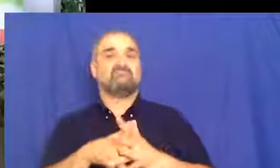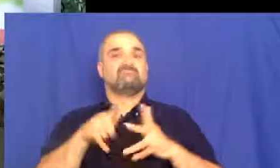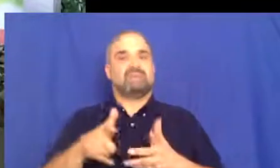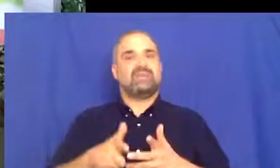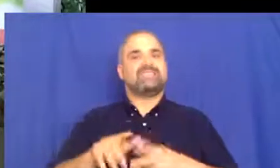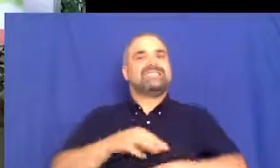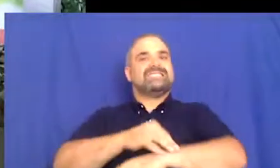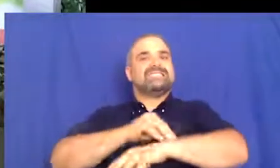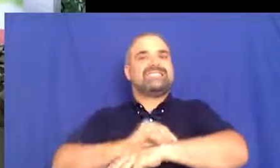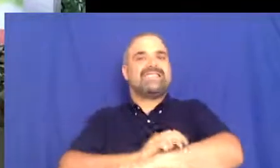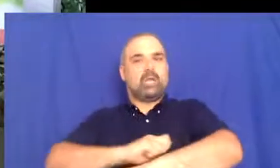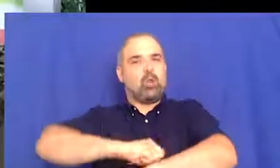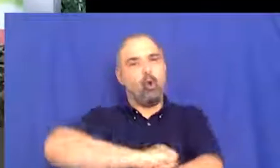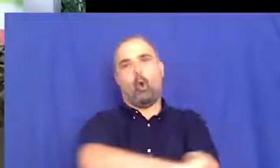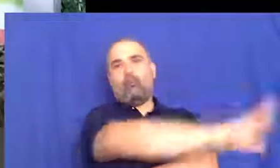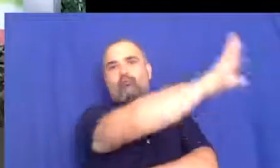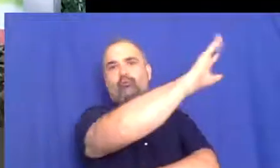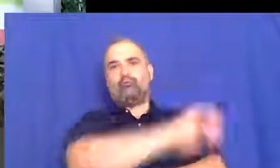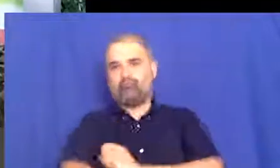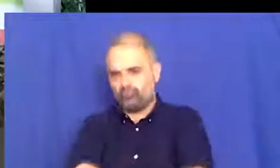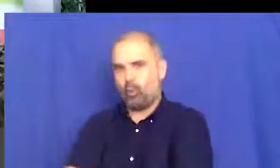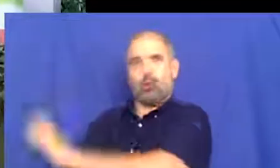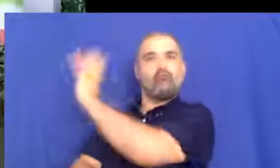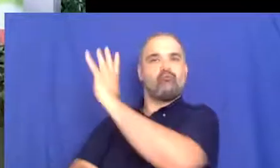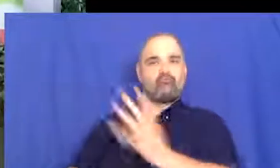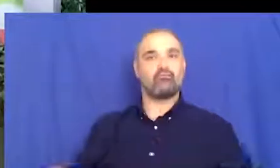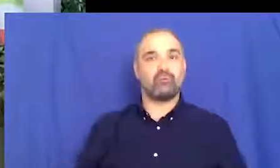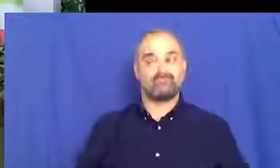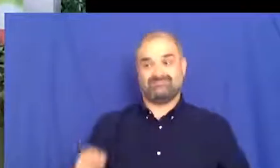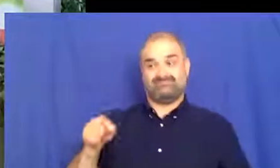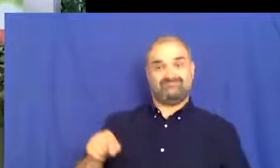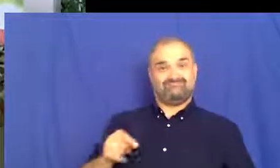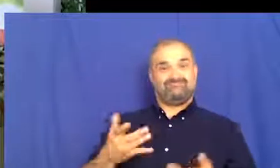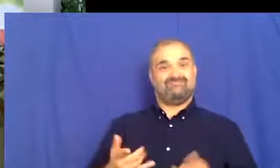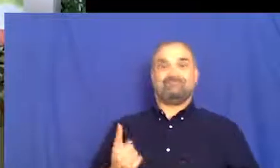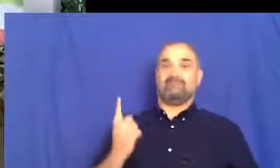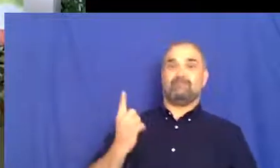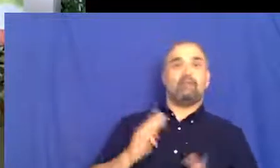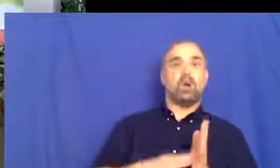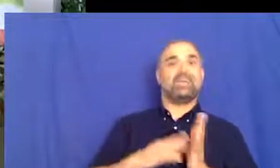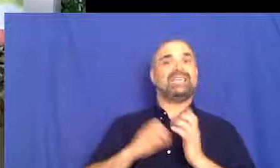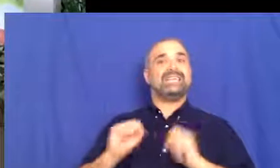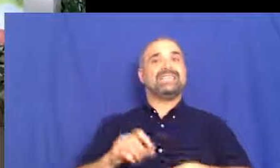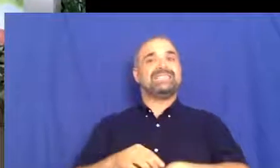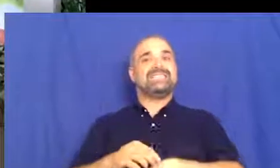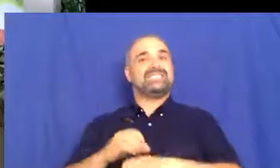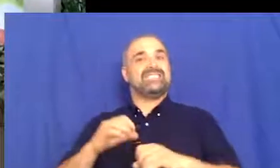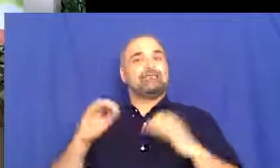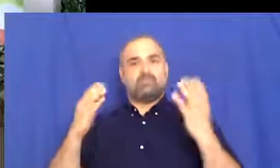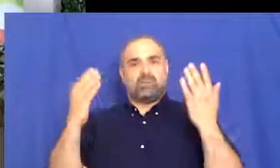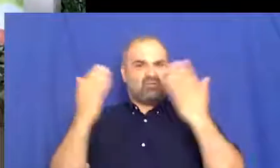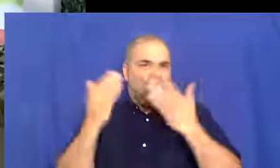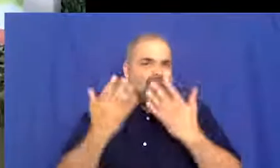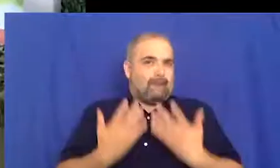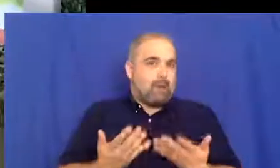So this skin they've got on now, which is going quite dark, would